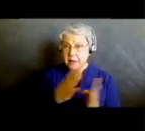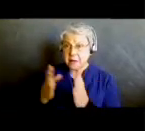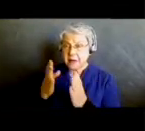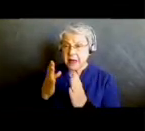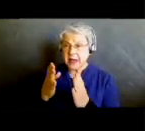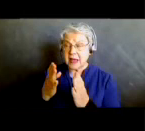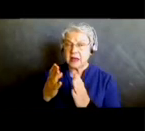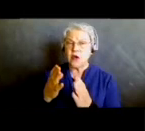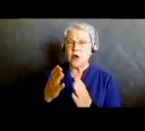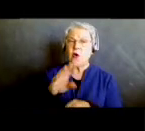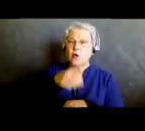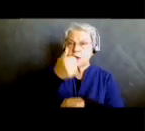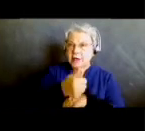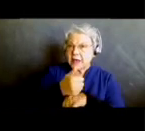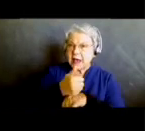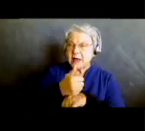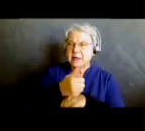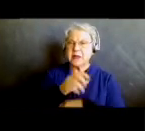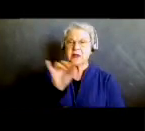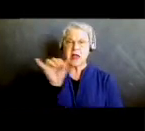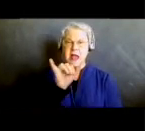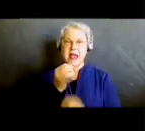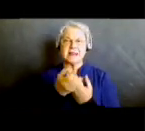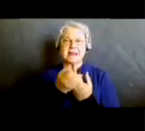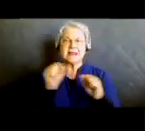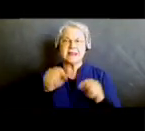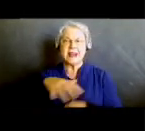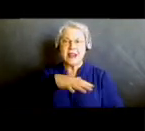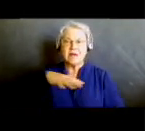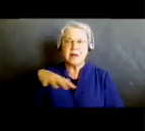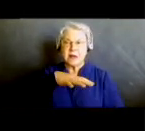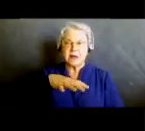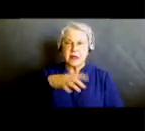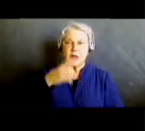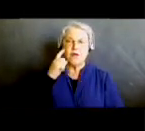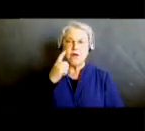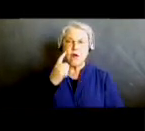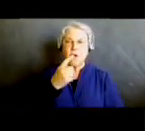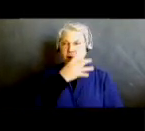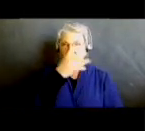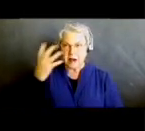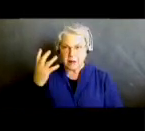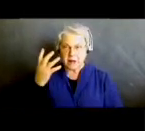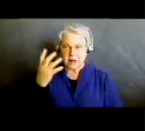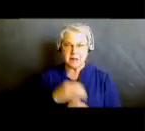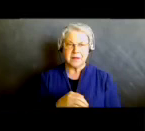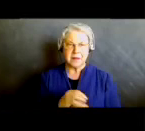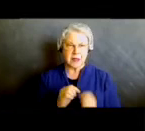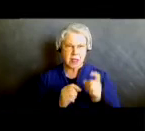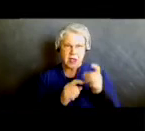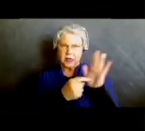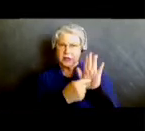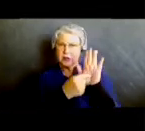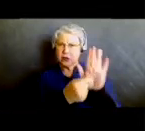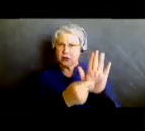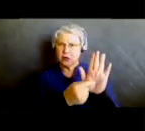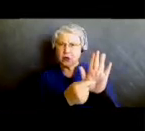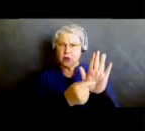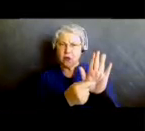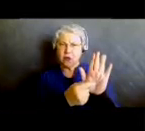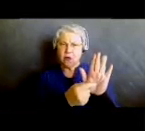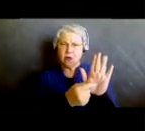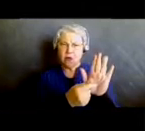cases established as safe havens in the Caribbean. This gives a sense of the broad extent